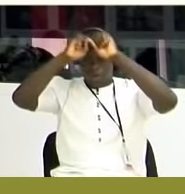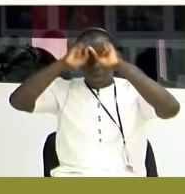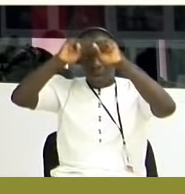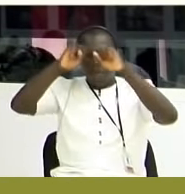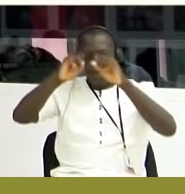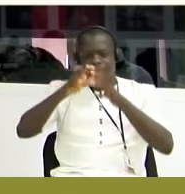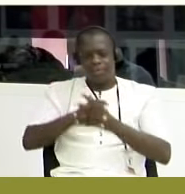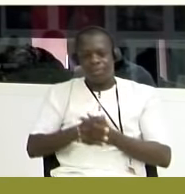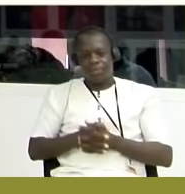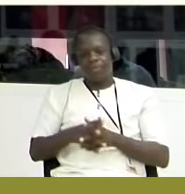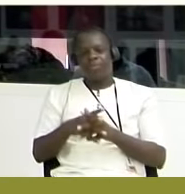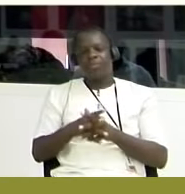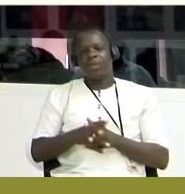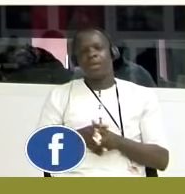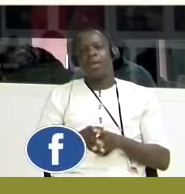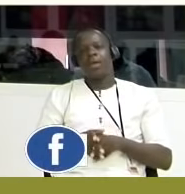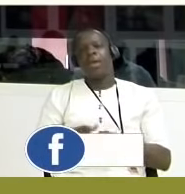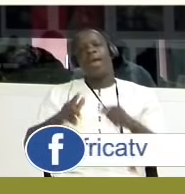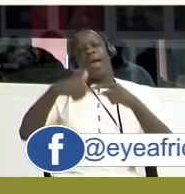After I left in